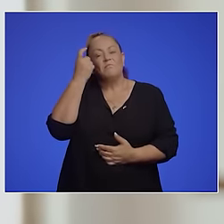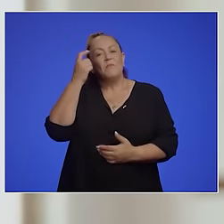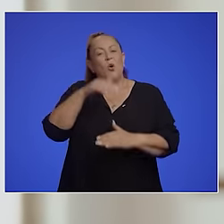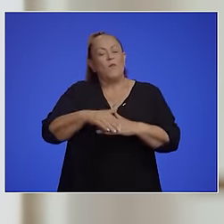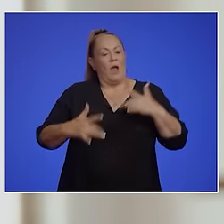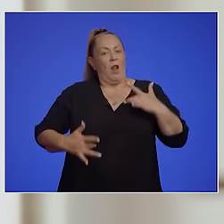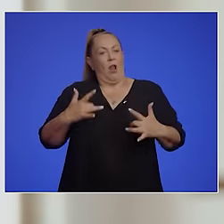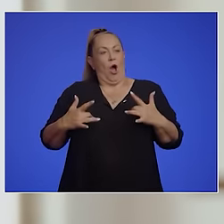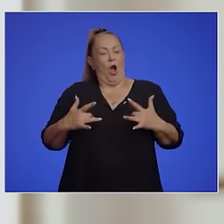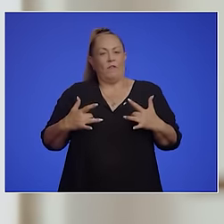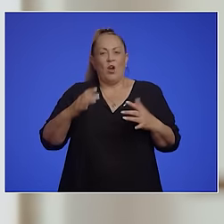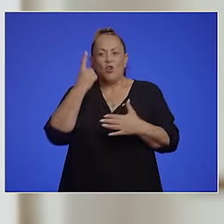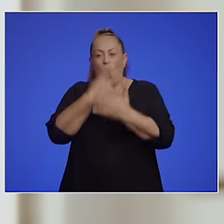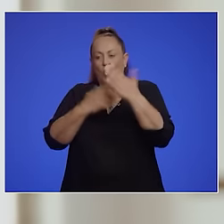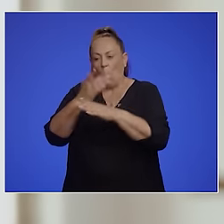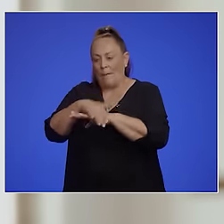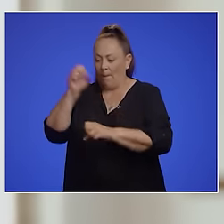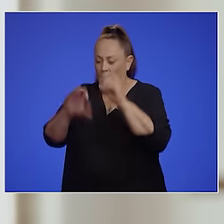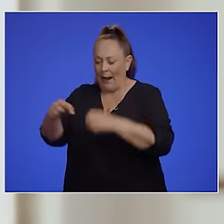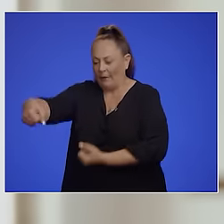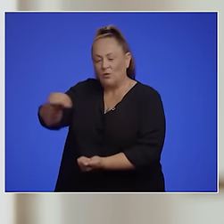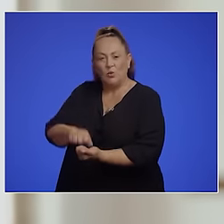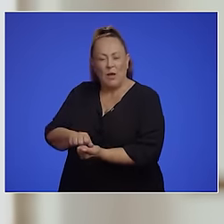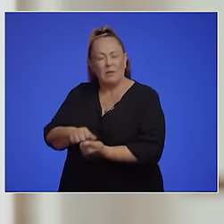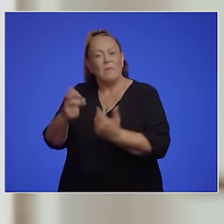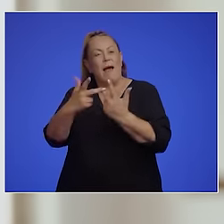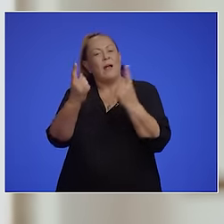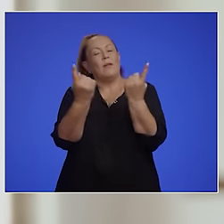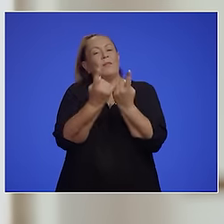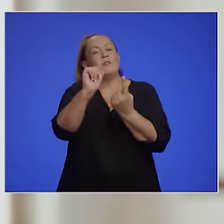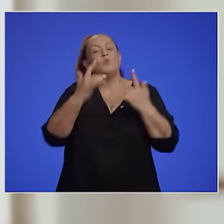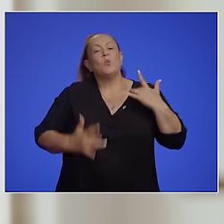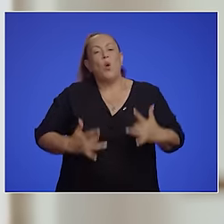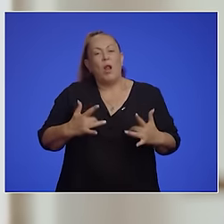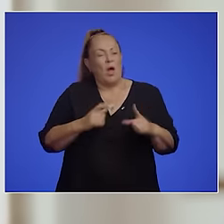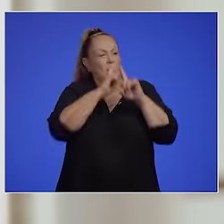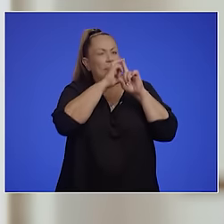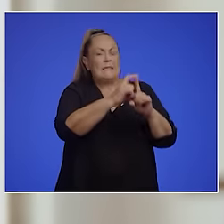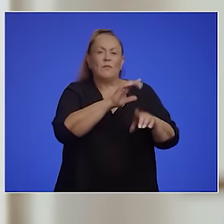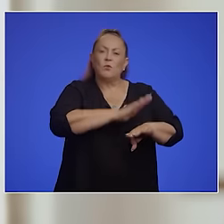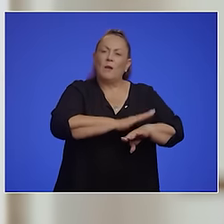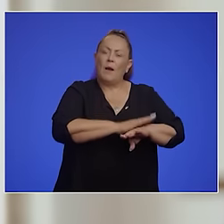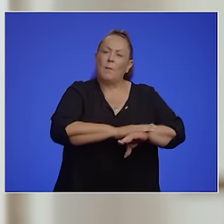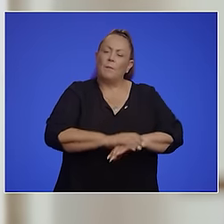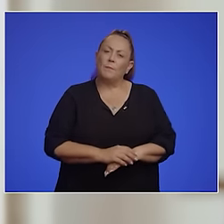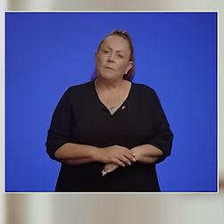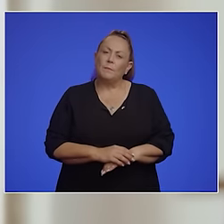in life, not just packing for holidays, but maybe just for some difficult realities or those